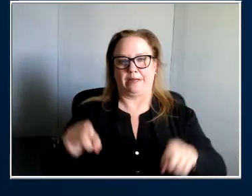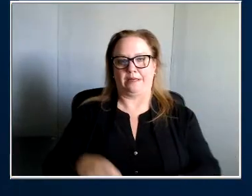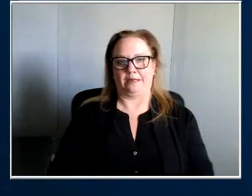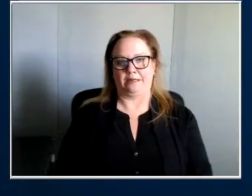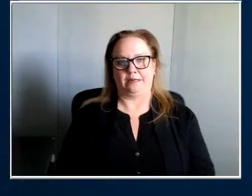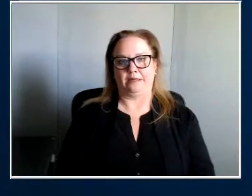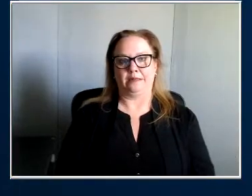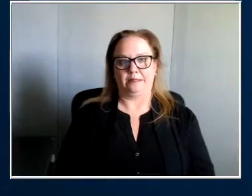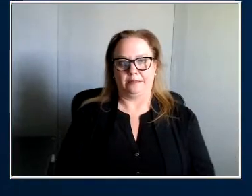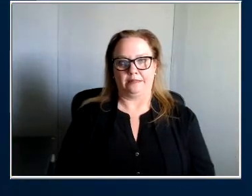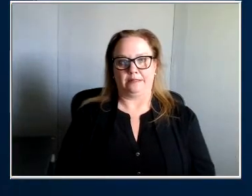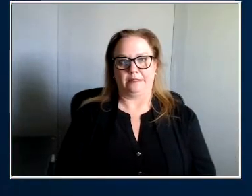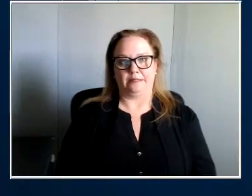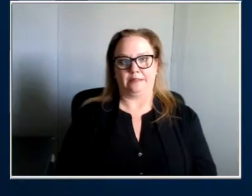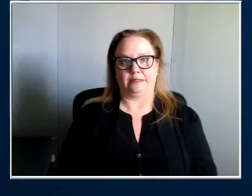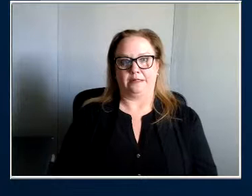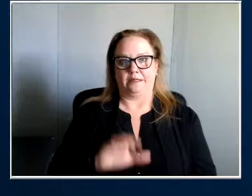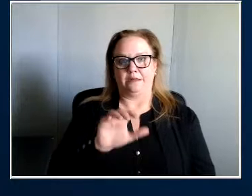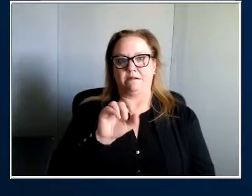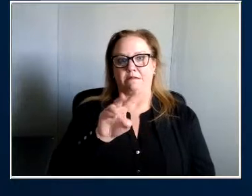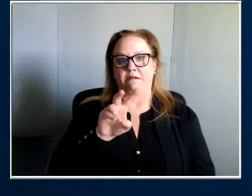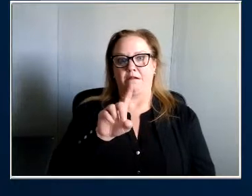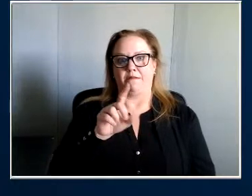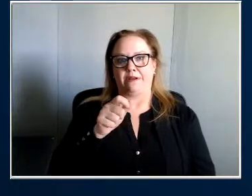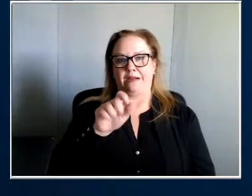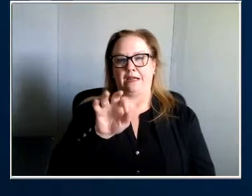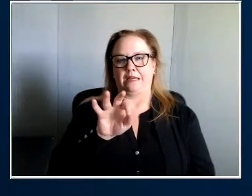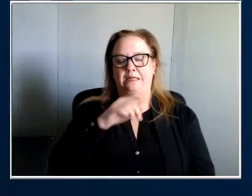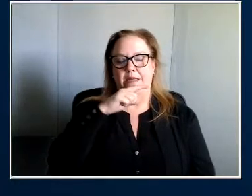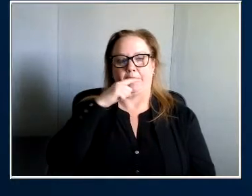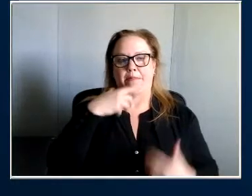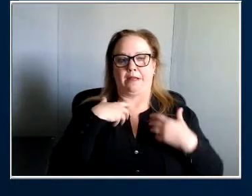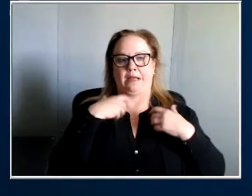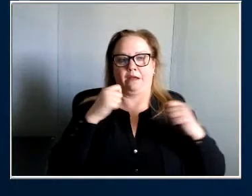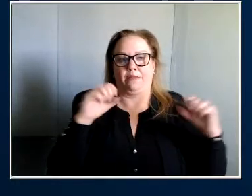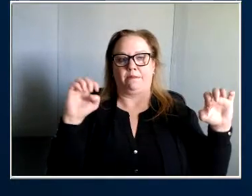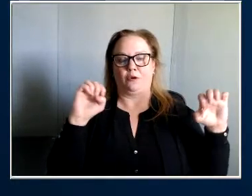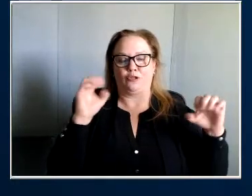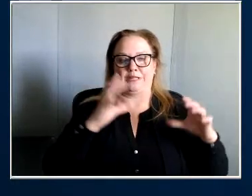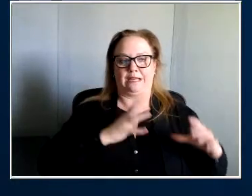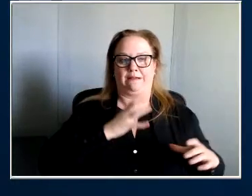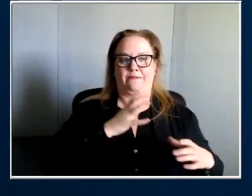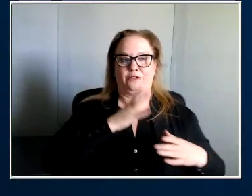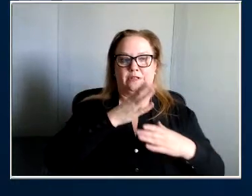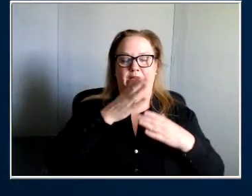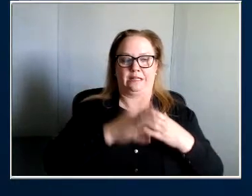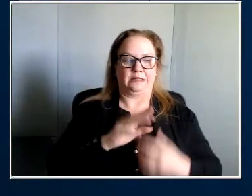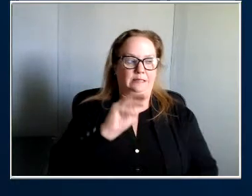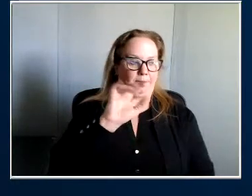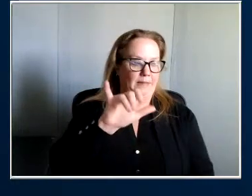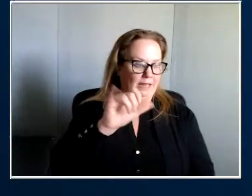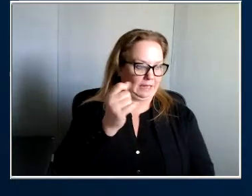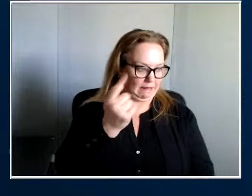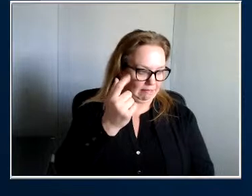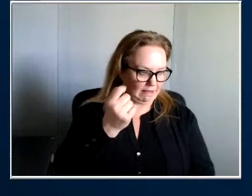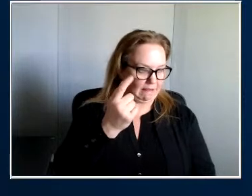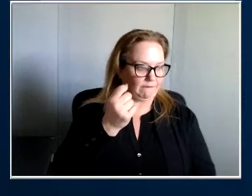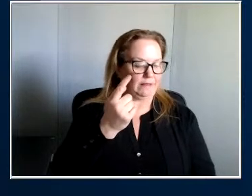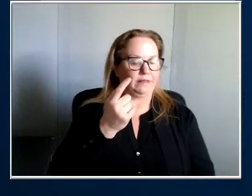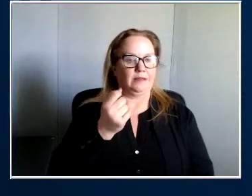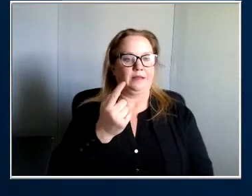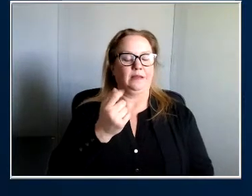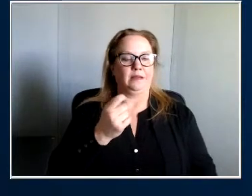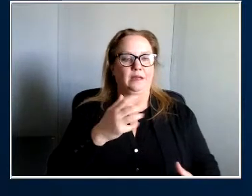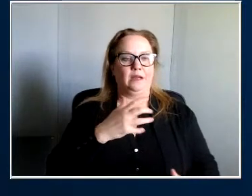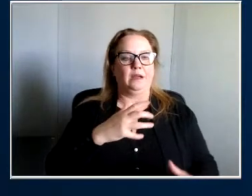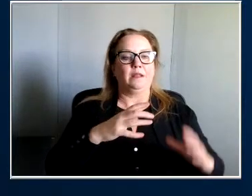So the COVID-19 public health emergency officially ends on May the 11th. That's right around the corner. And this week, the White House